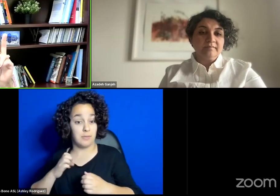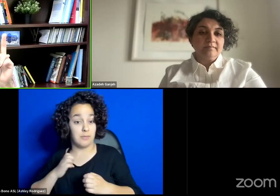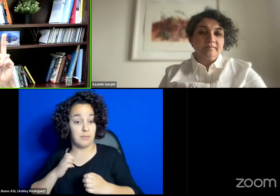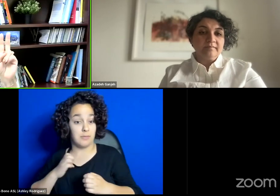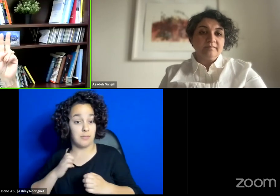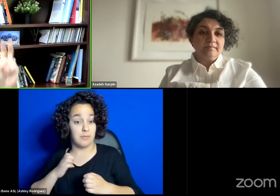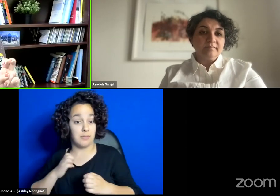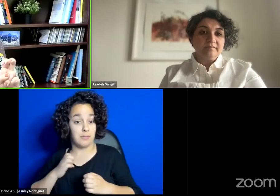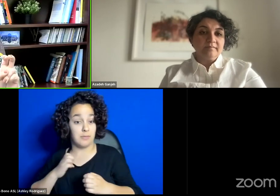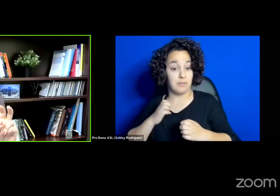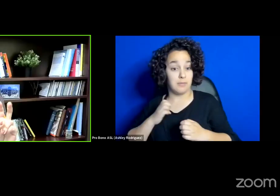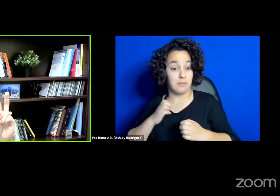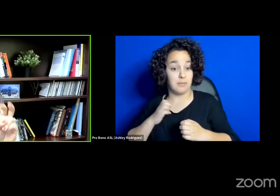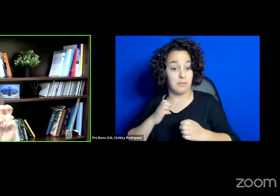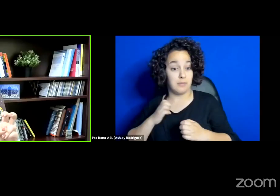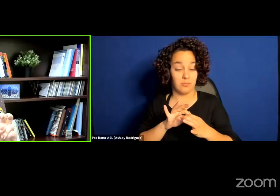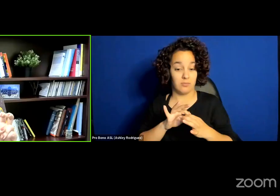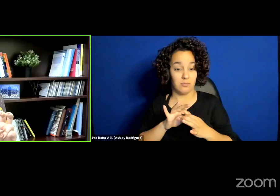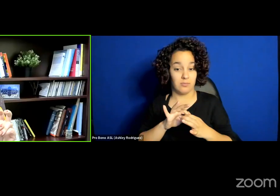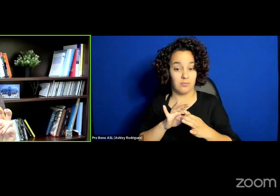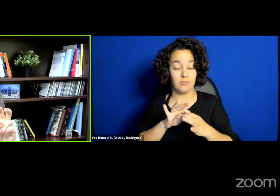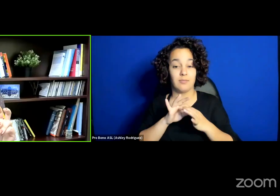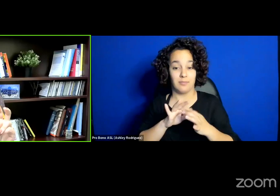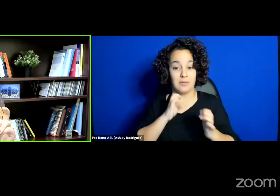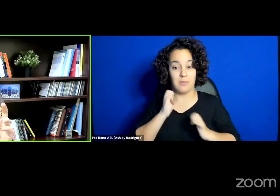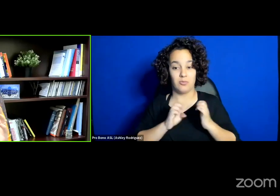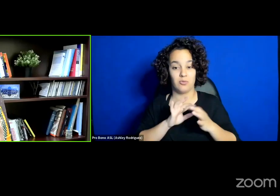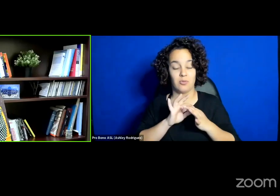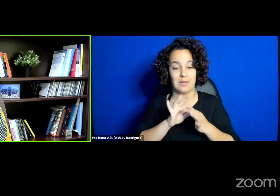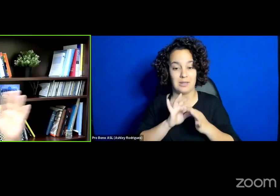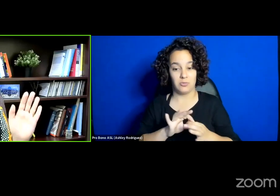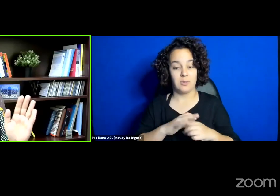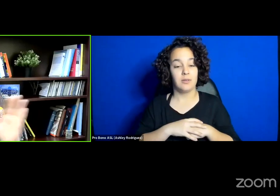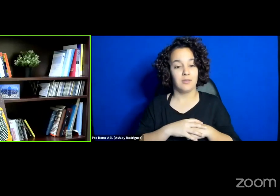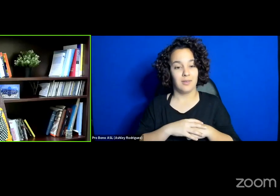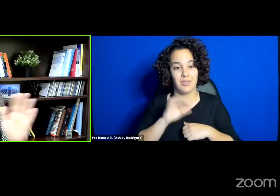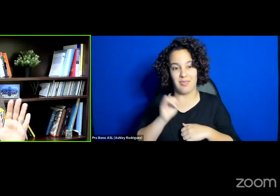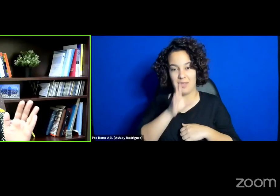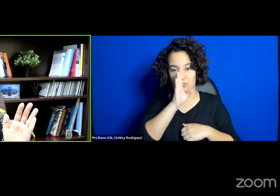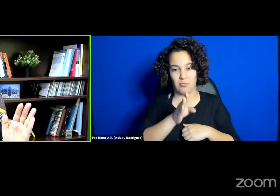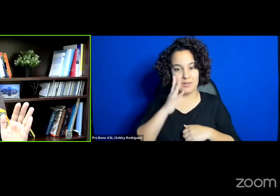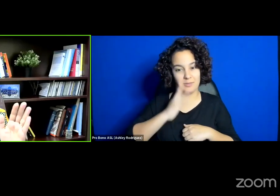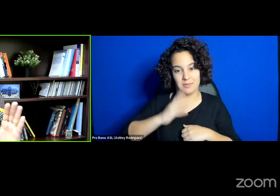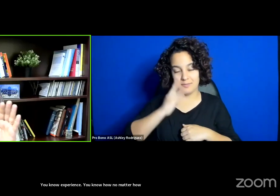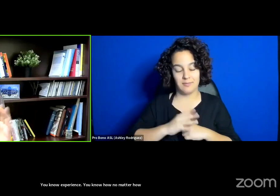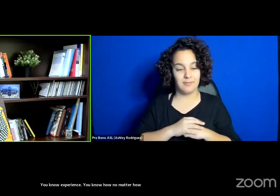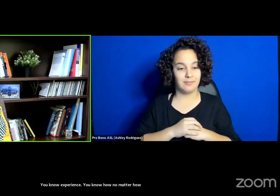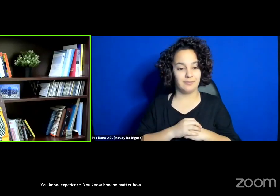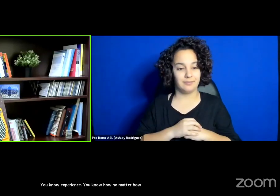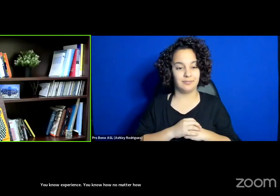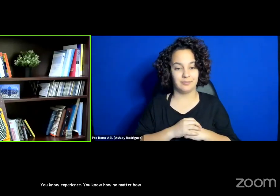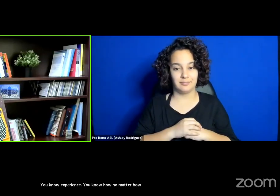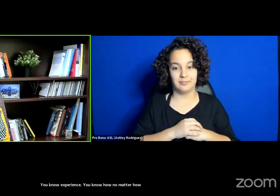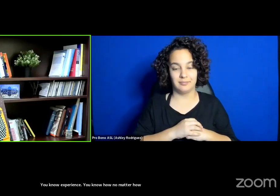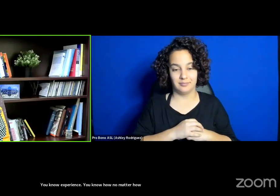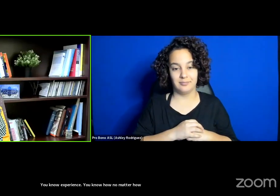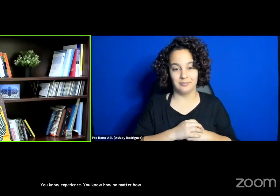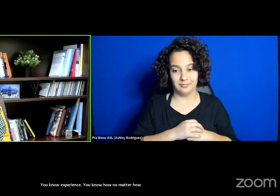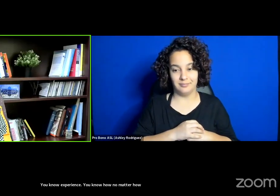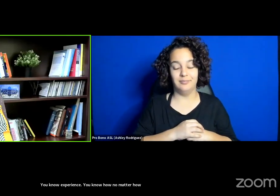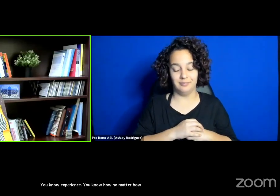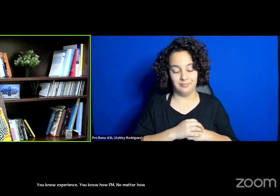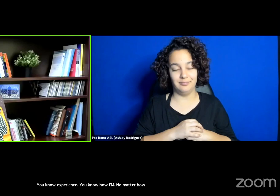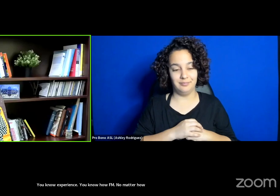that direct, you know, experience. You know, how FM, no matter how ephemeral it is, I think this directness